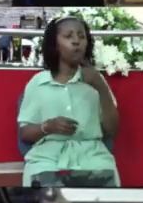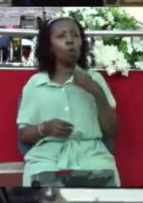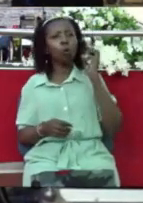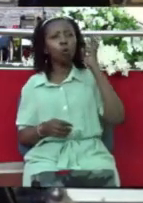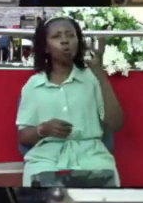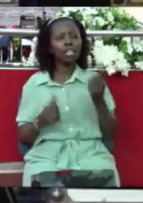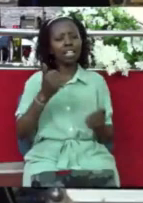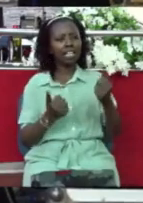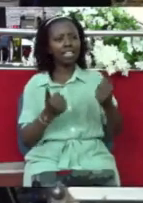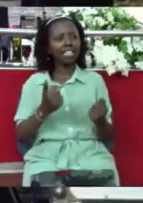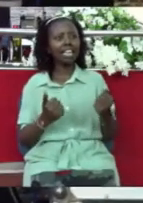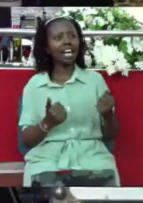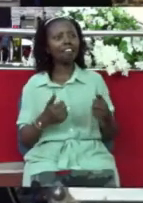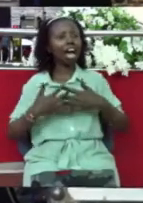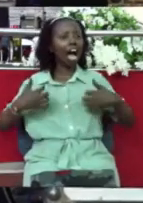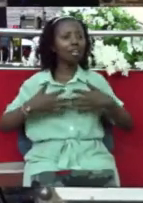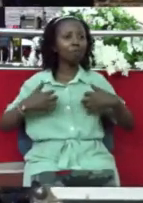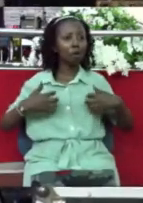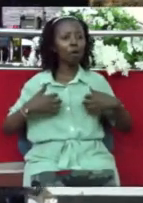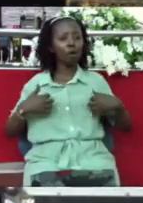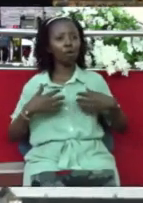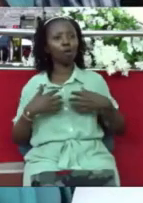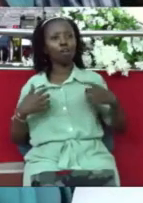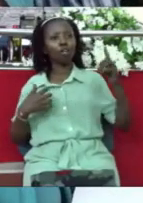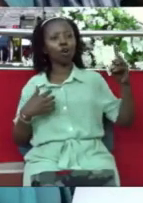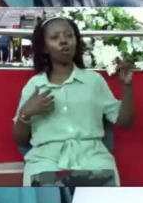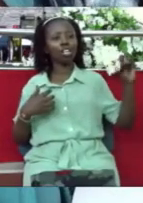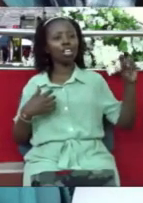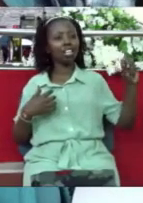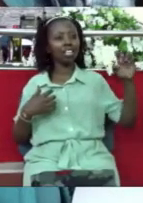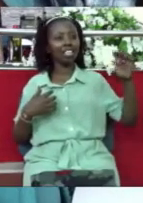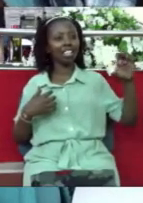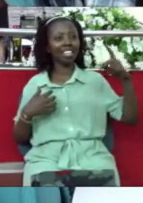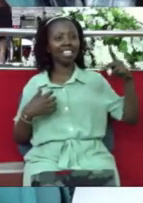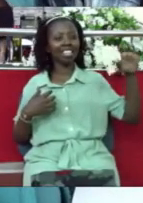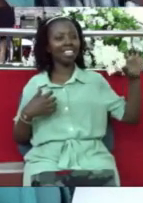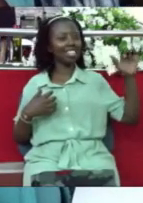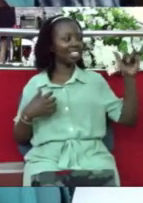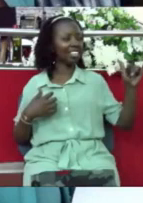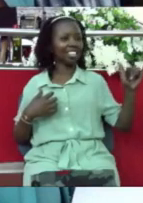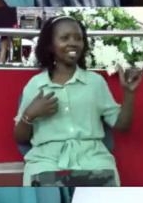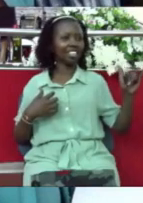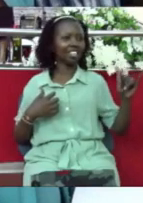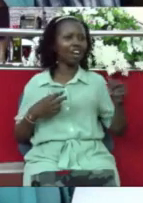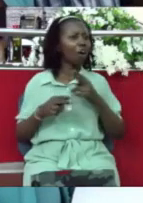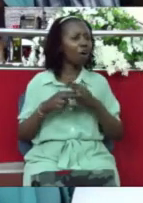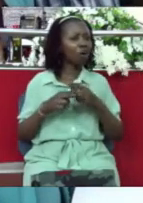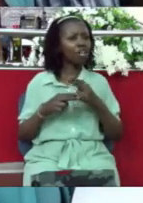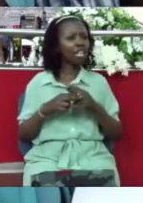driver? Nani atakuwa akisukuma yule punda? Or what do you call somebody who rides